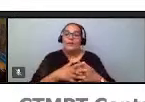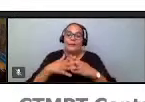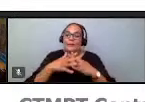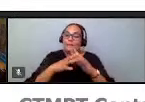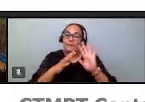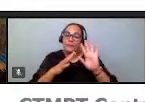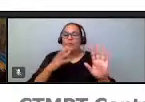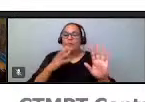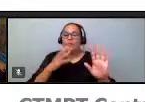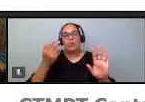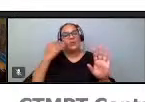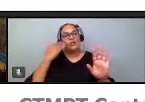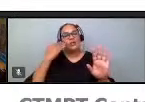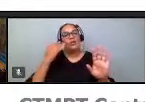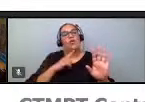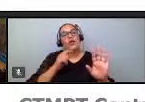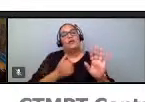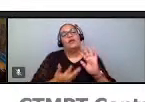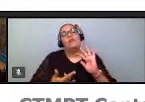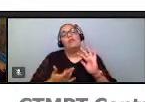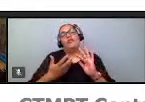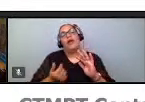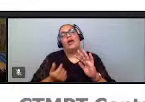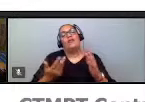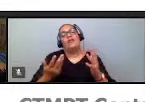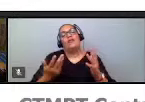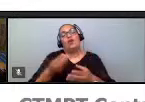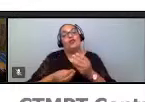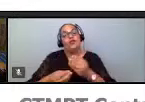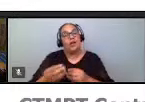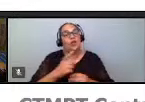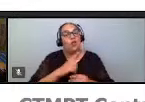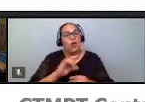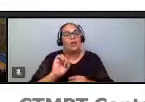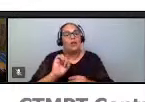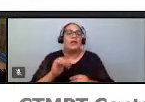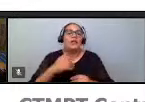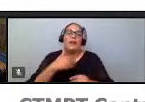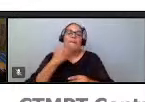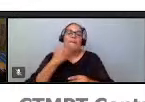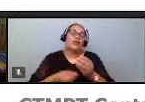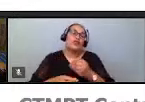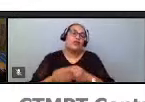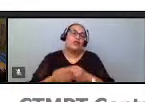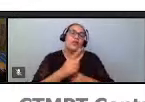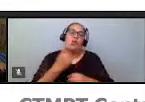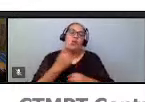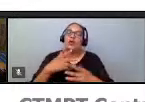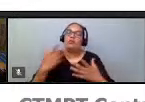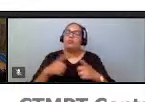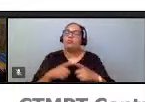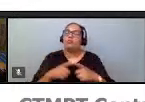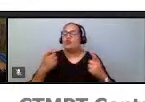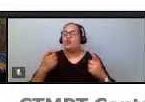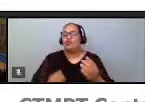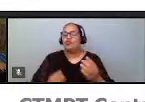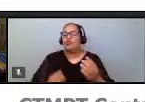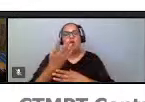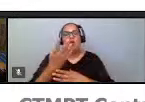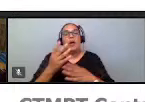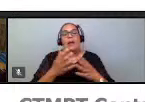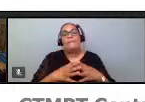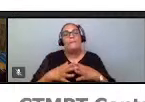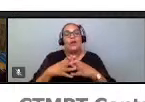everybody knows one it's my passions when it comes to the trade because it's one of our best trades and it's one of the most growing trades American